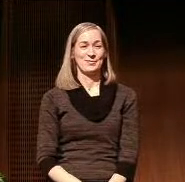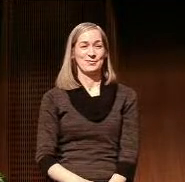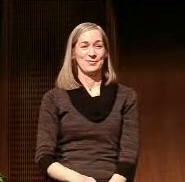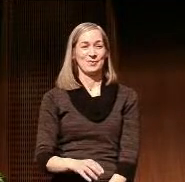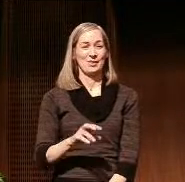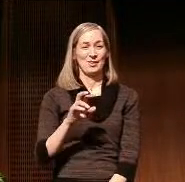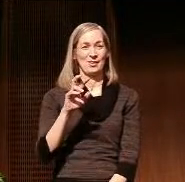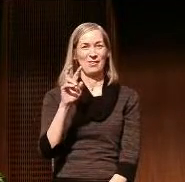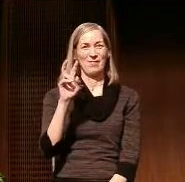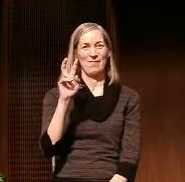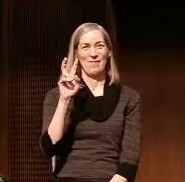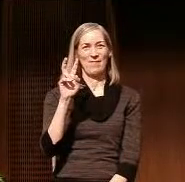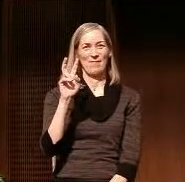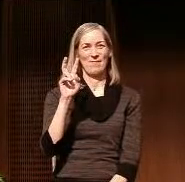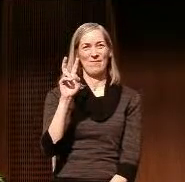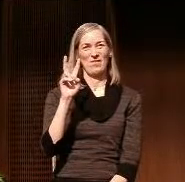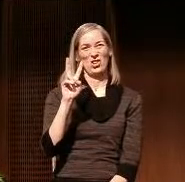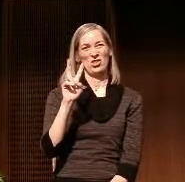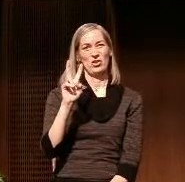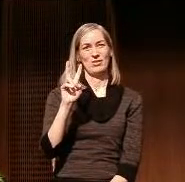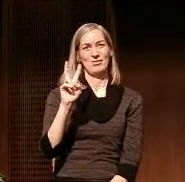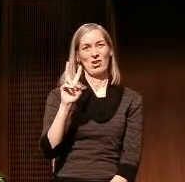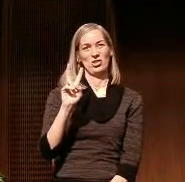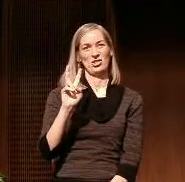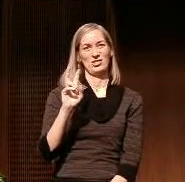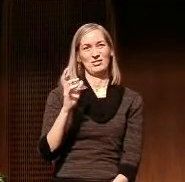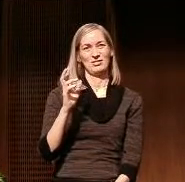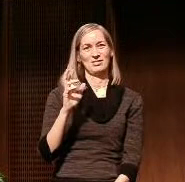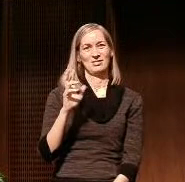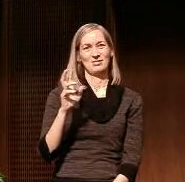Virgil heard the gospel of Jesus Christ.